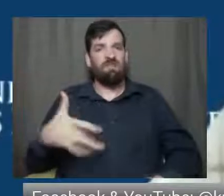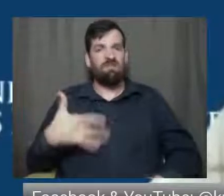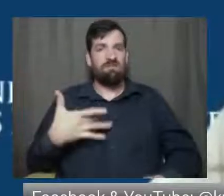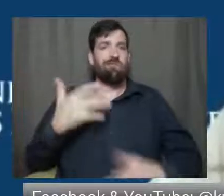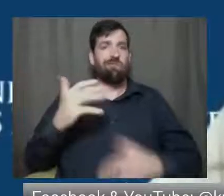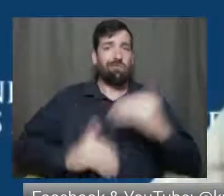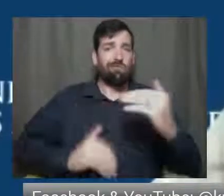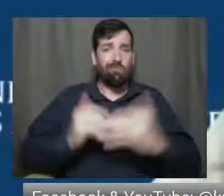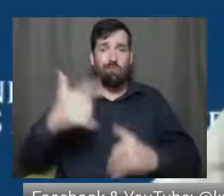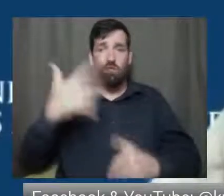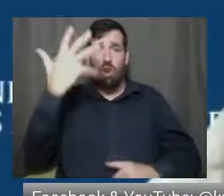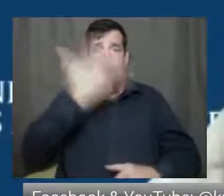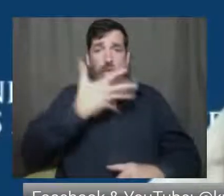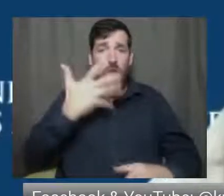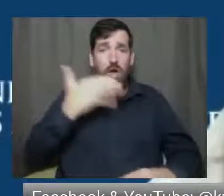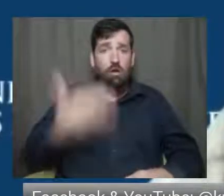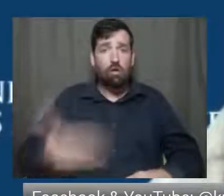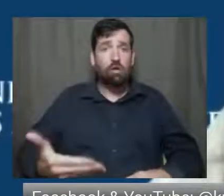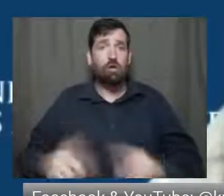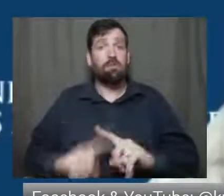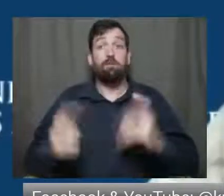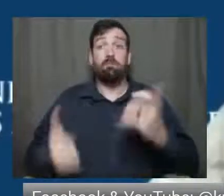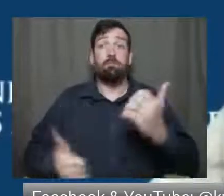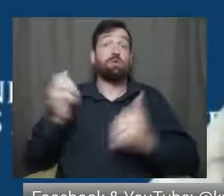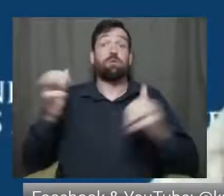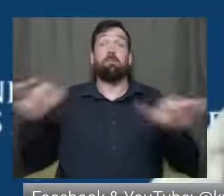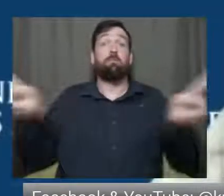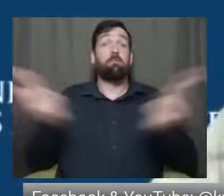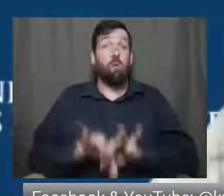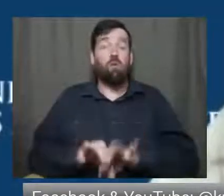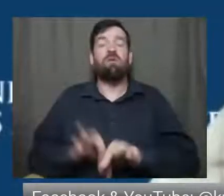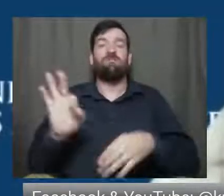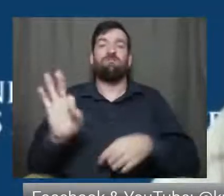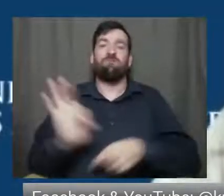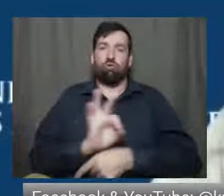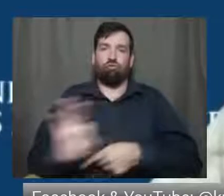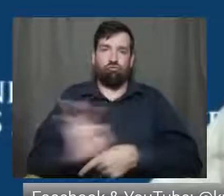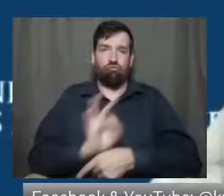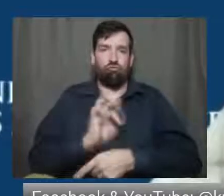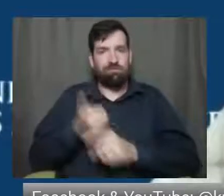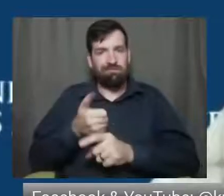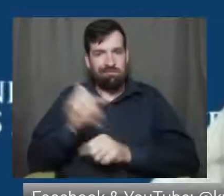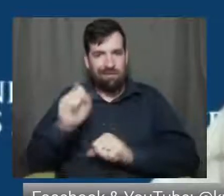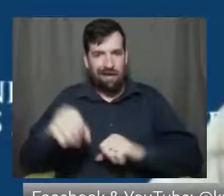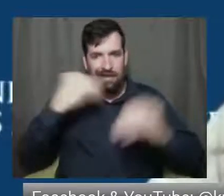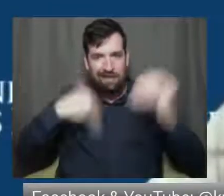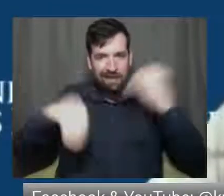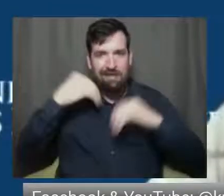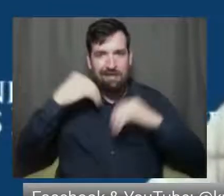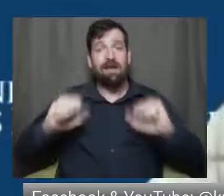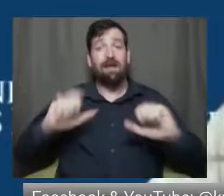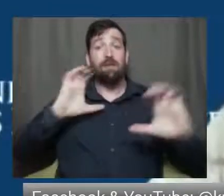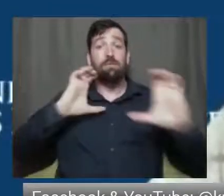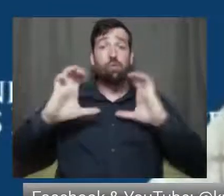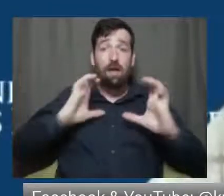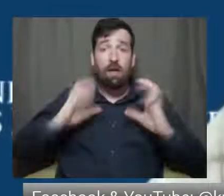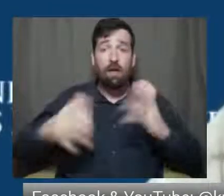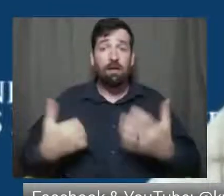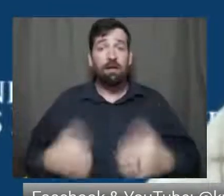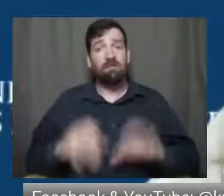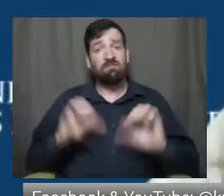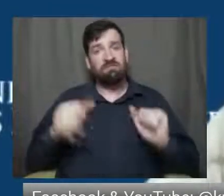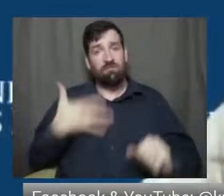looking good, but we also want him, the most important thing, to be functional, that he can eat, that he can communicate, that he can feel